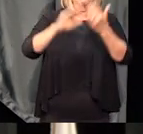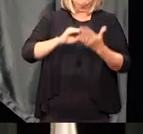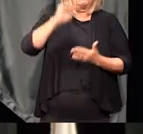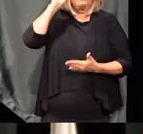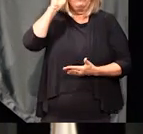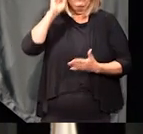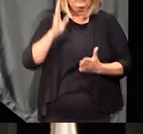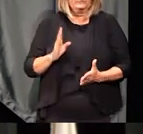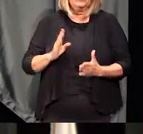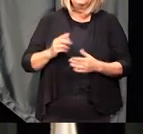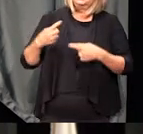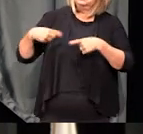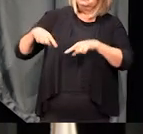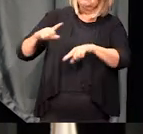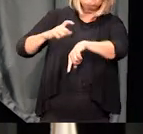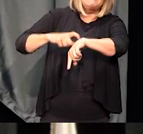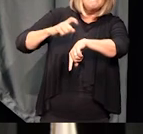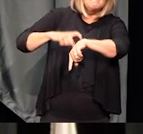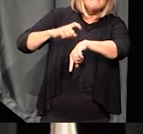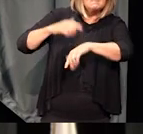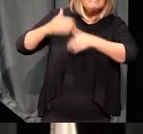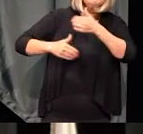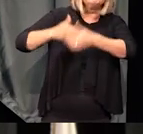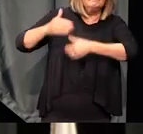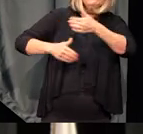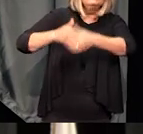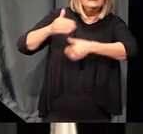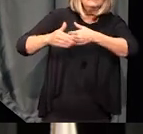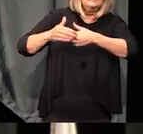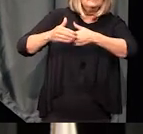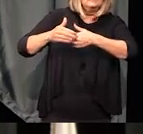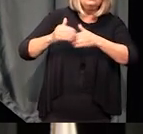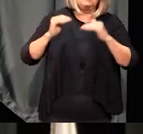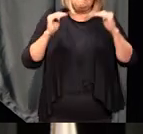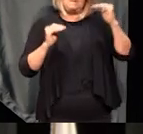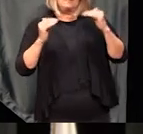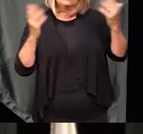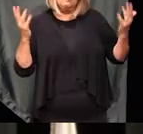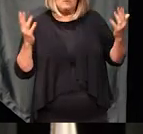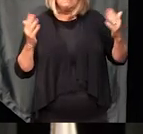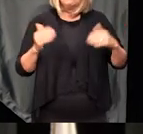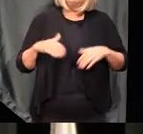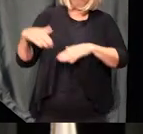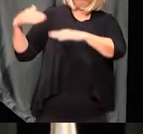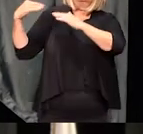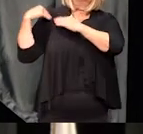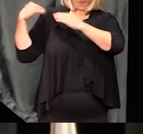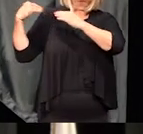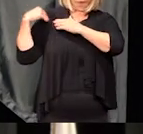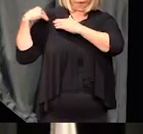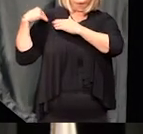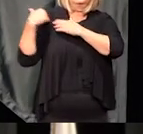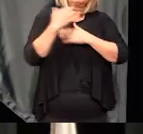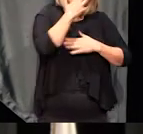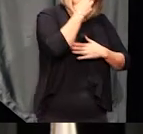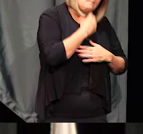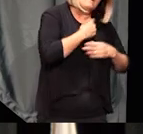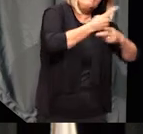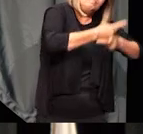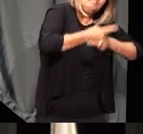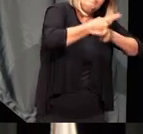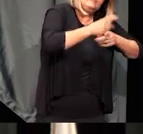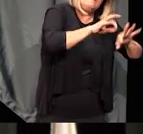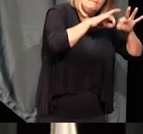learner. During her time at Bristol, she gracefully balanced her responsibilities of caring for